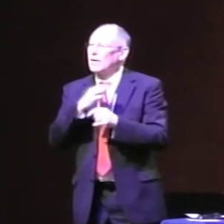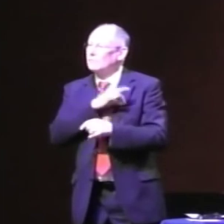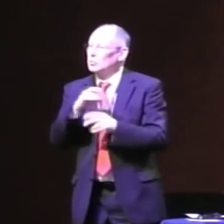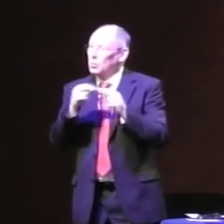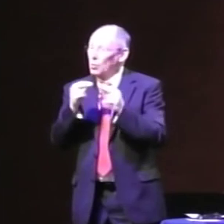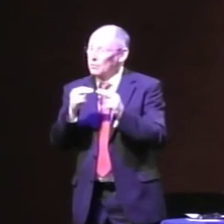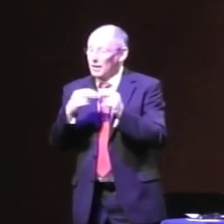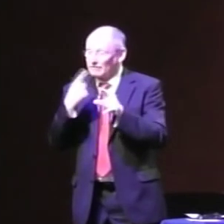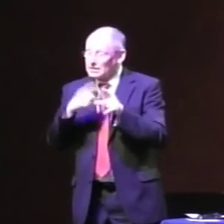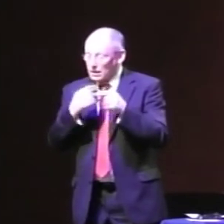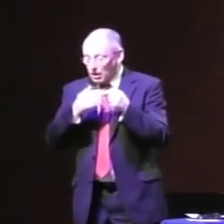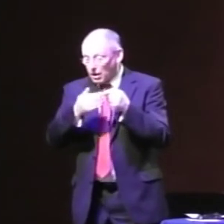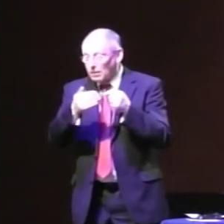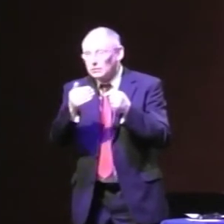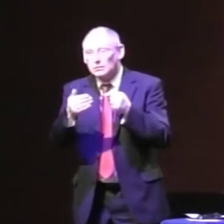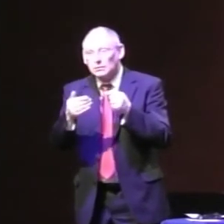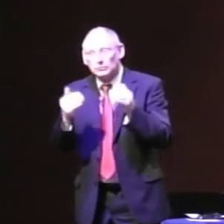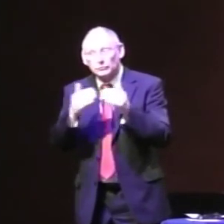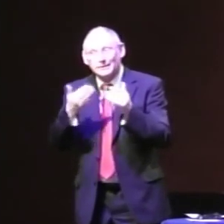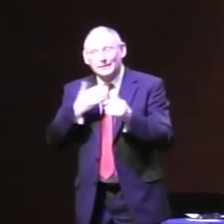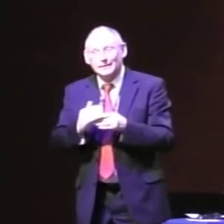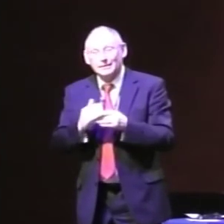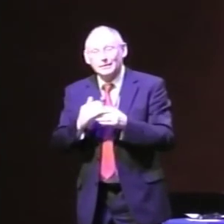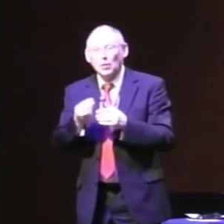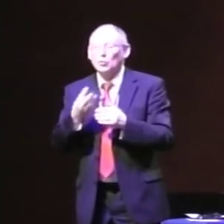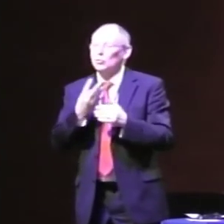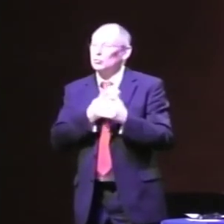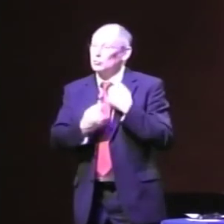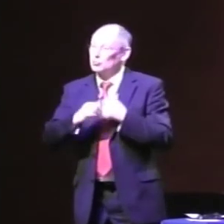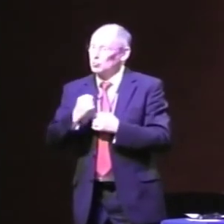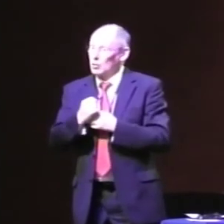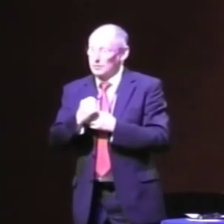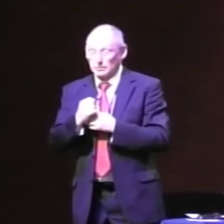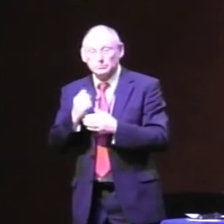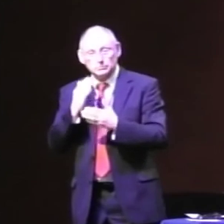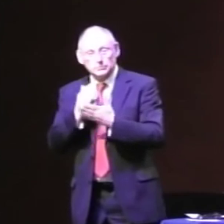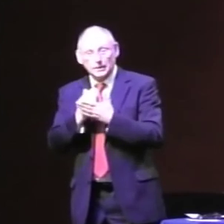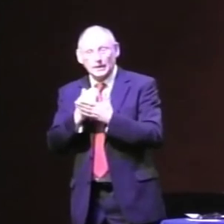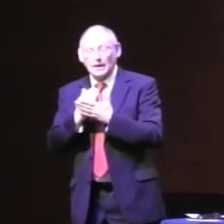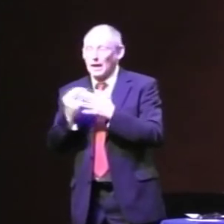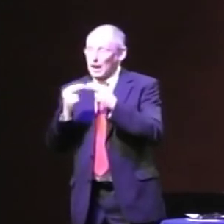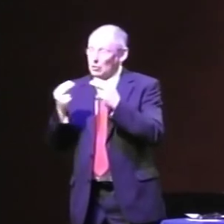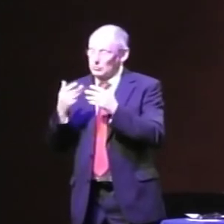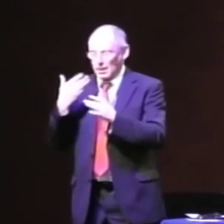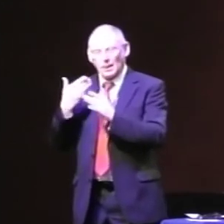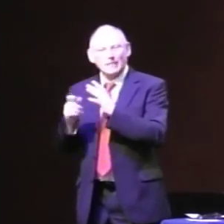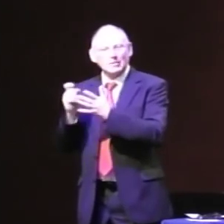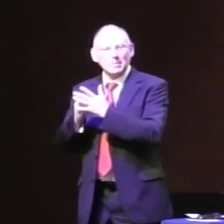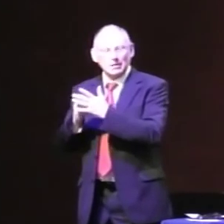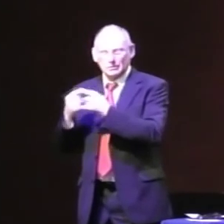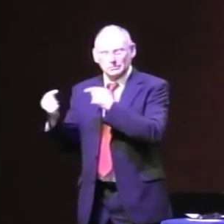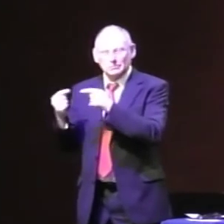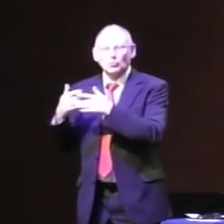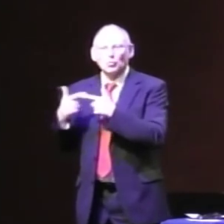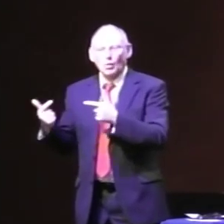meet the current and future need. Unison Scotland believes that unit housing has been left to the market for too long. The market